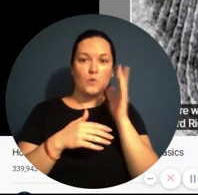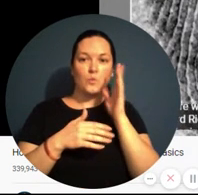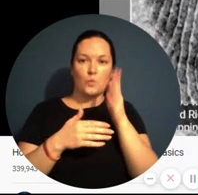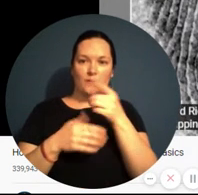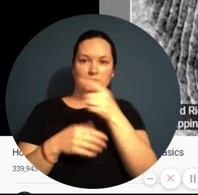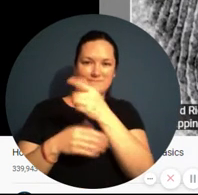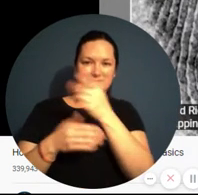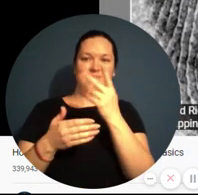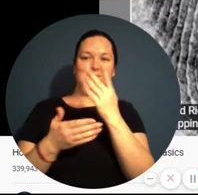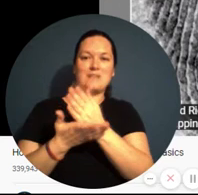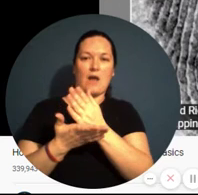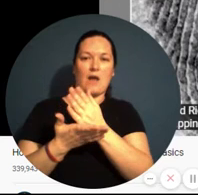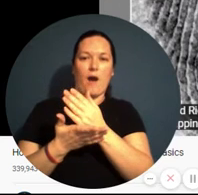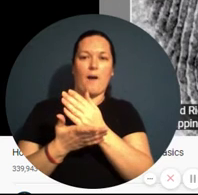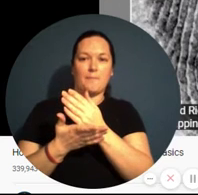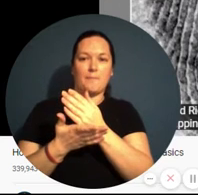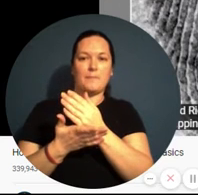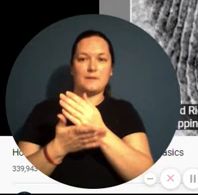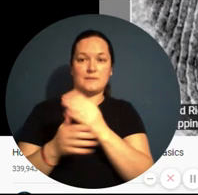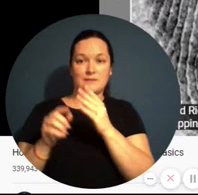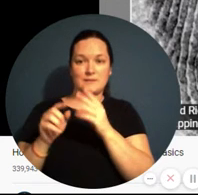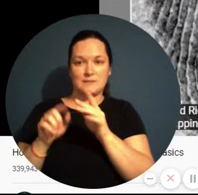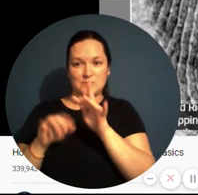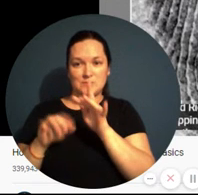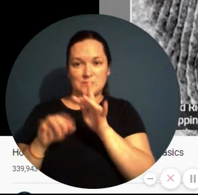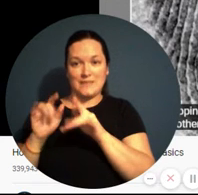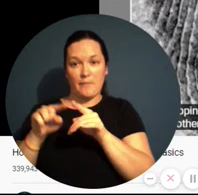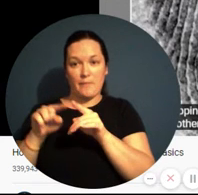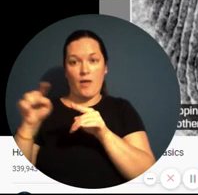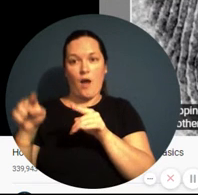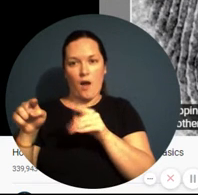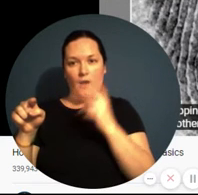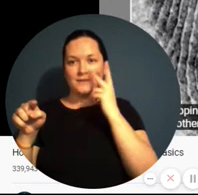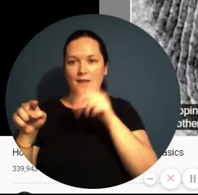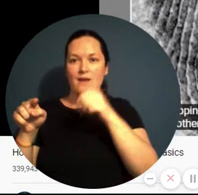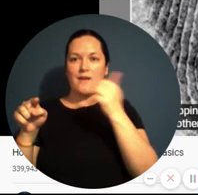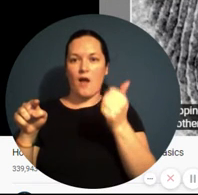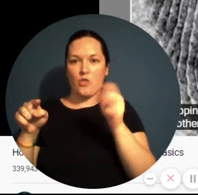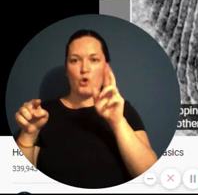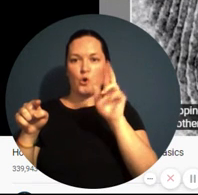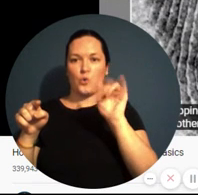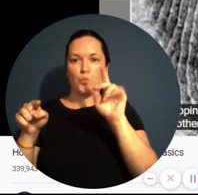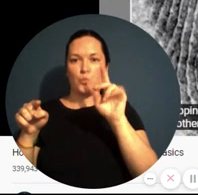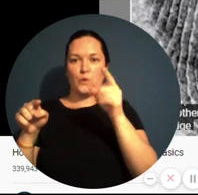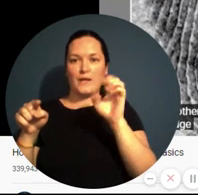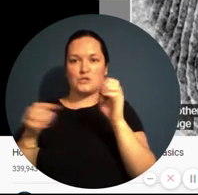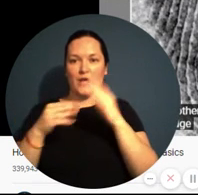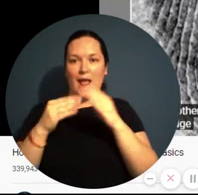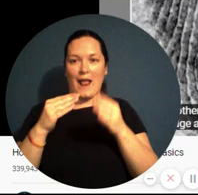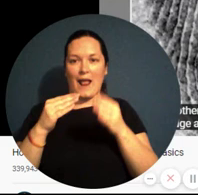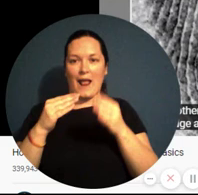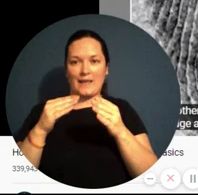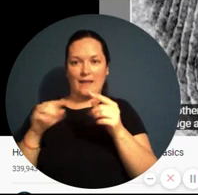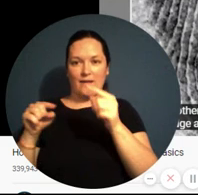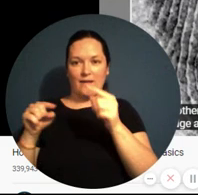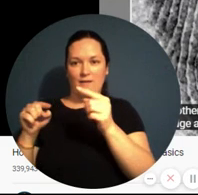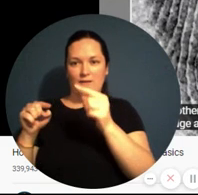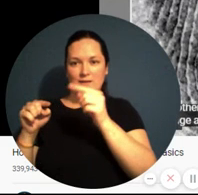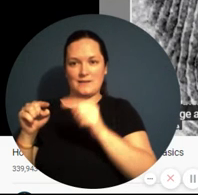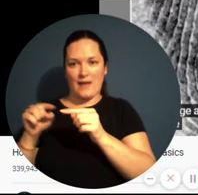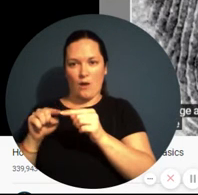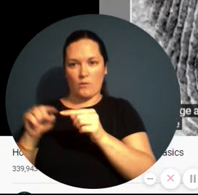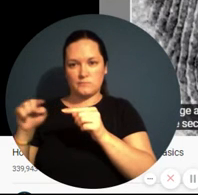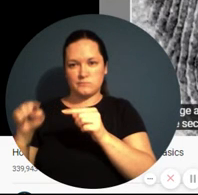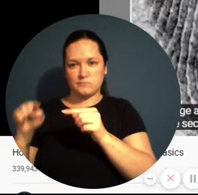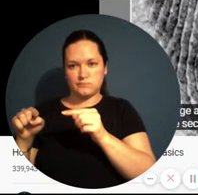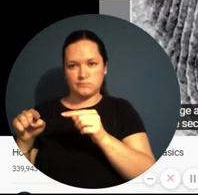ending. Skipping one ridge, the second ridge is another ridge ending. Coming down this ridge and skipping 1 to the left, the